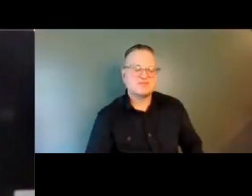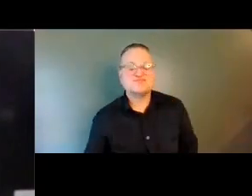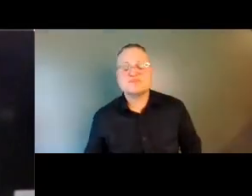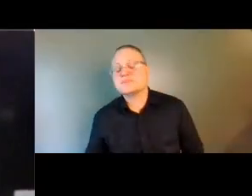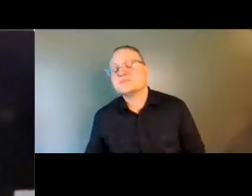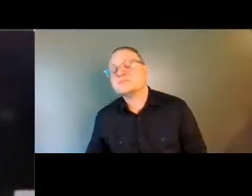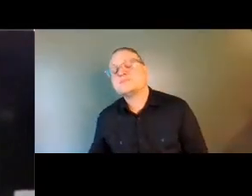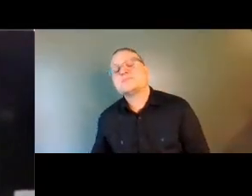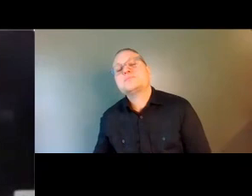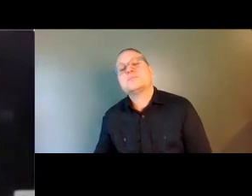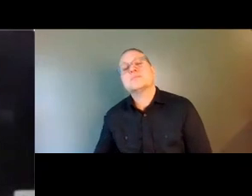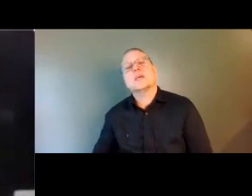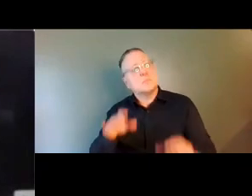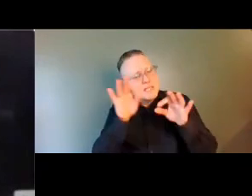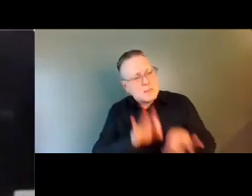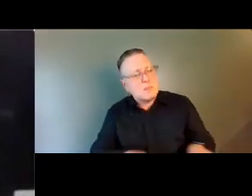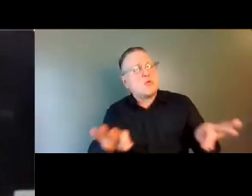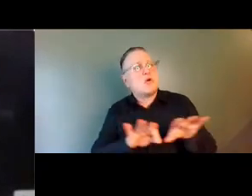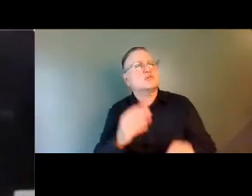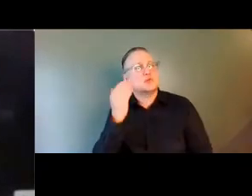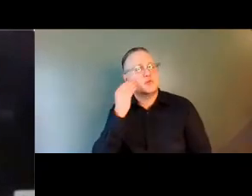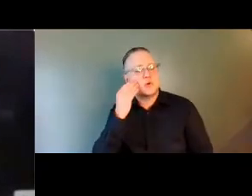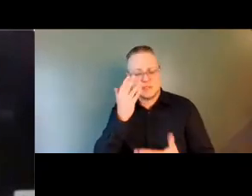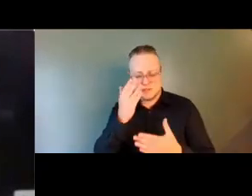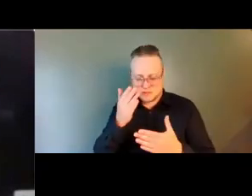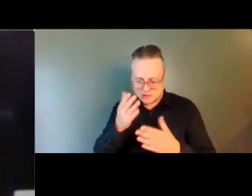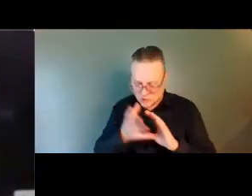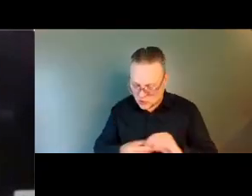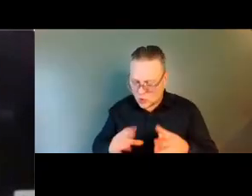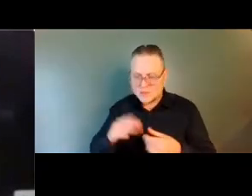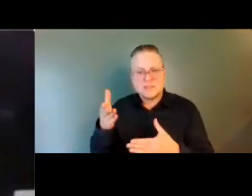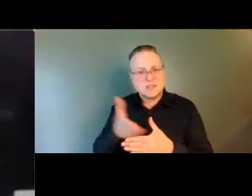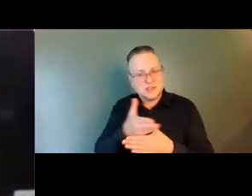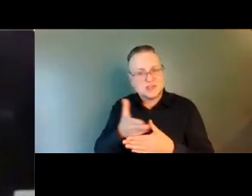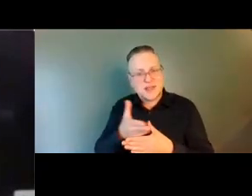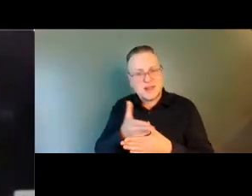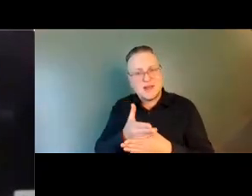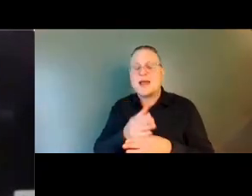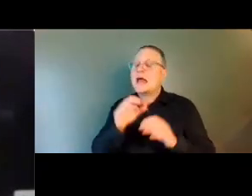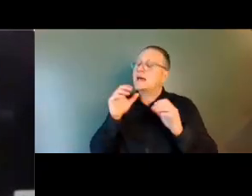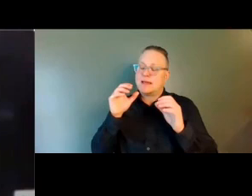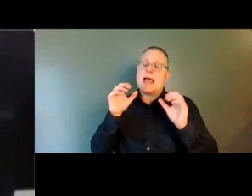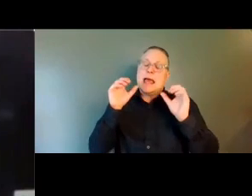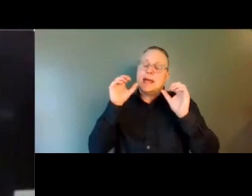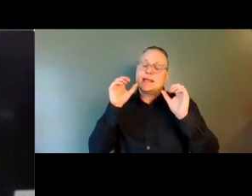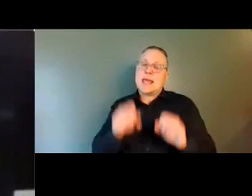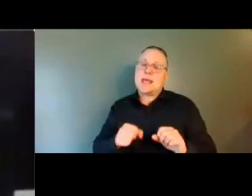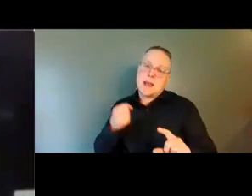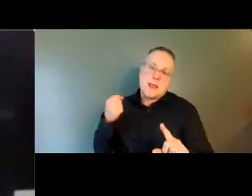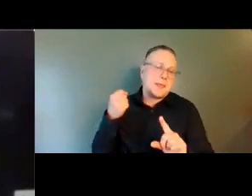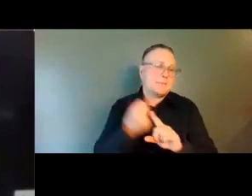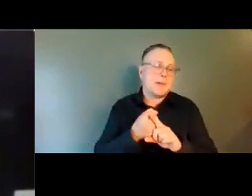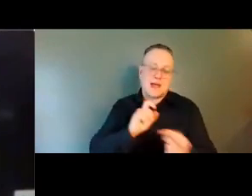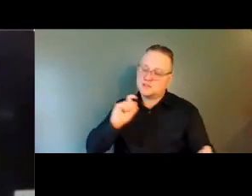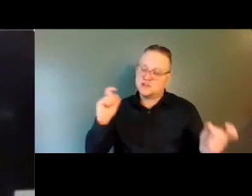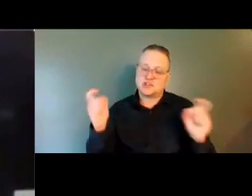important that people understand that sharing your stories can be the most impactful thing in creating that change,